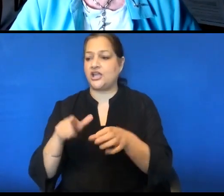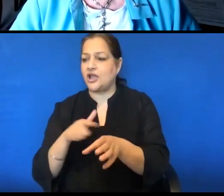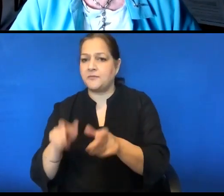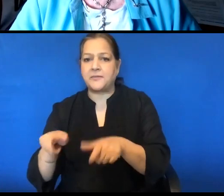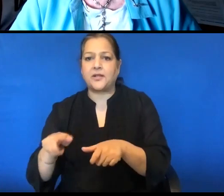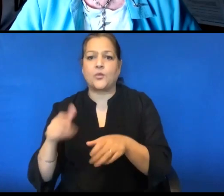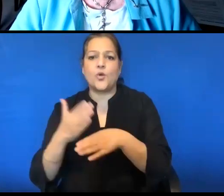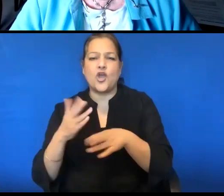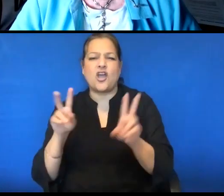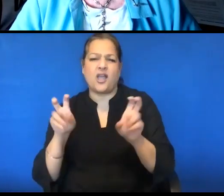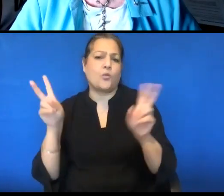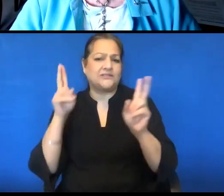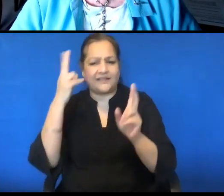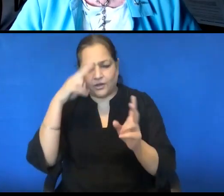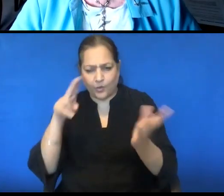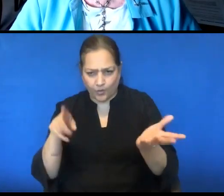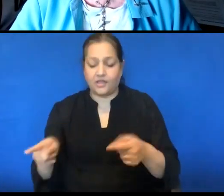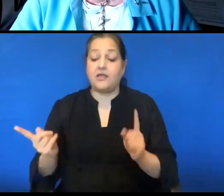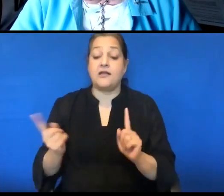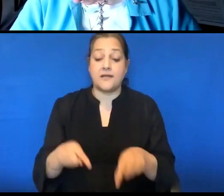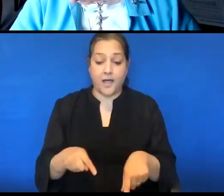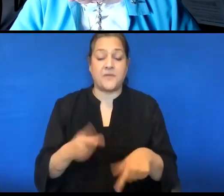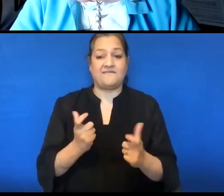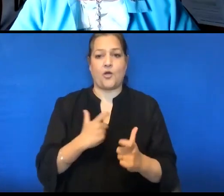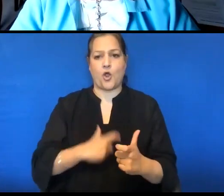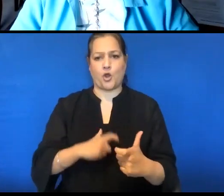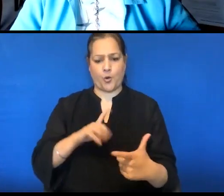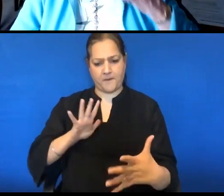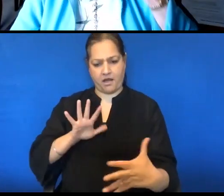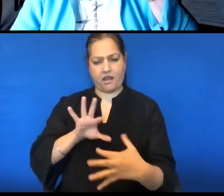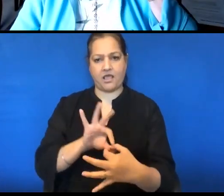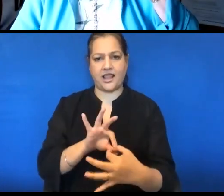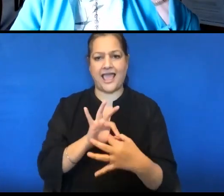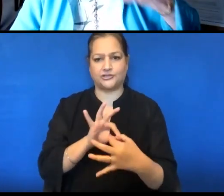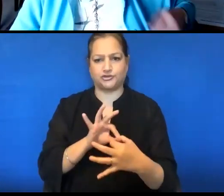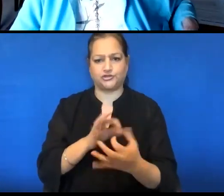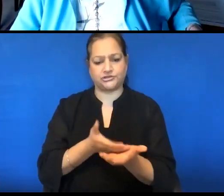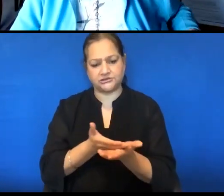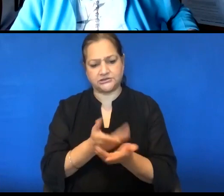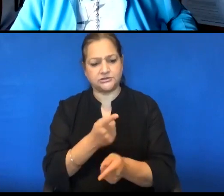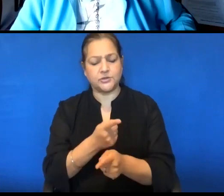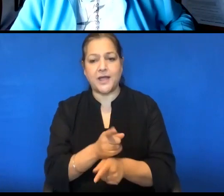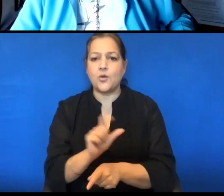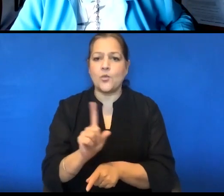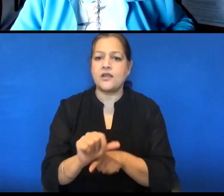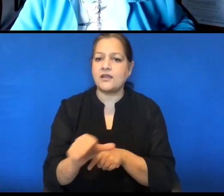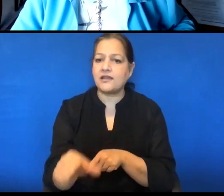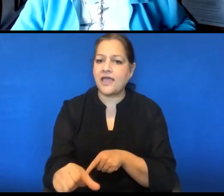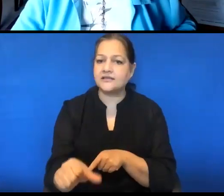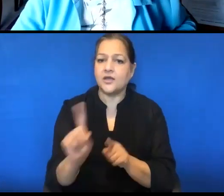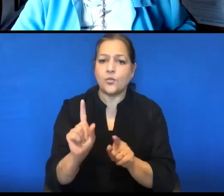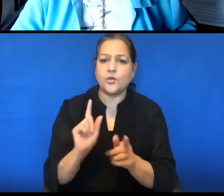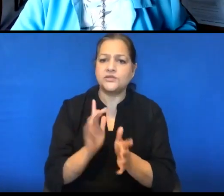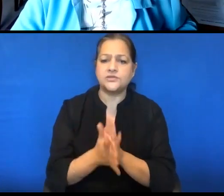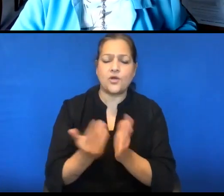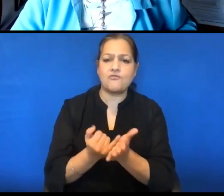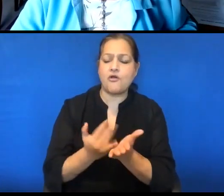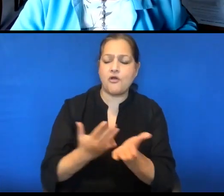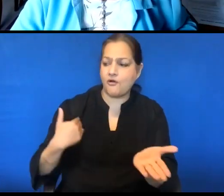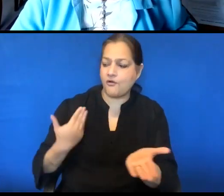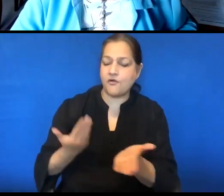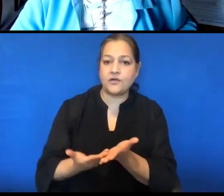human connection with them. And speak to them about what next, their life chances, what's going wrong, helping them to access services. And